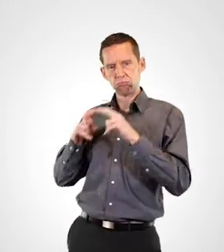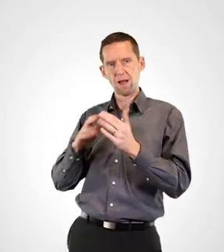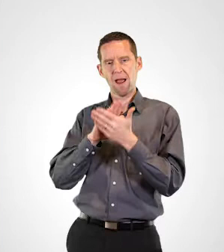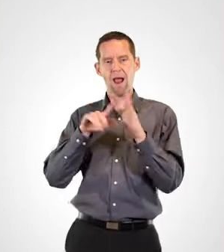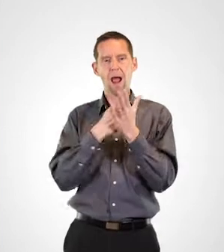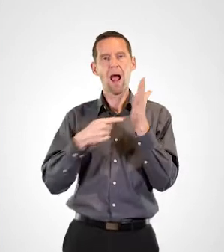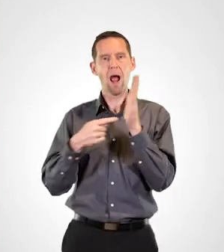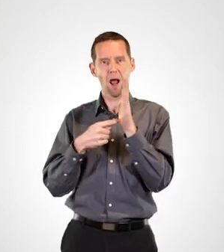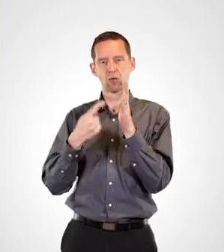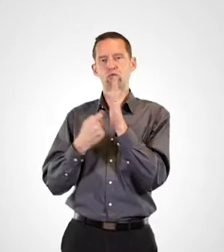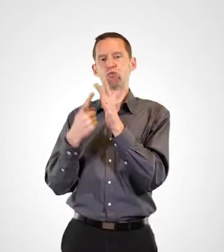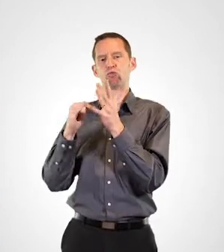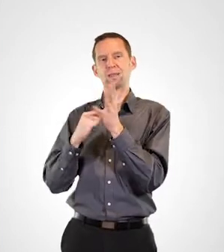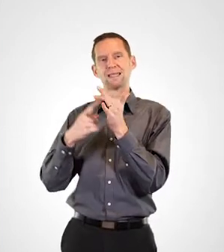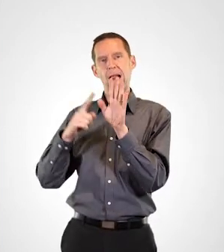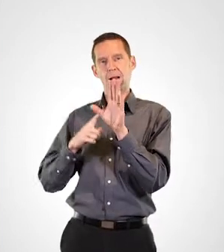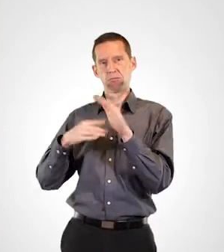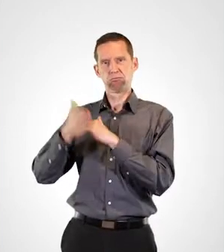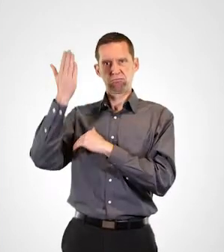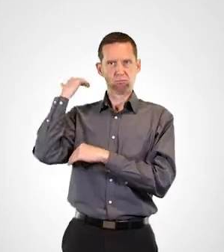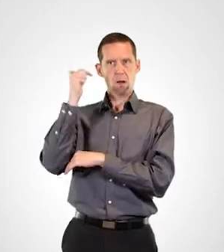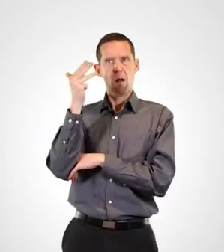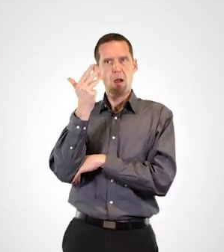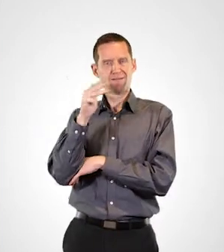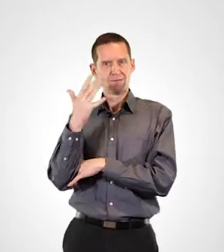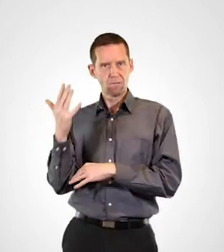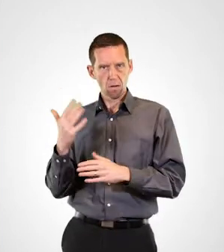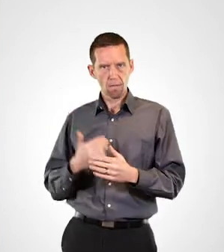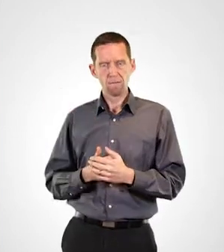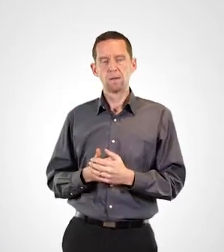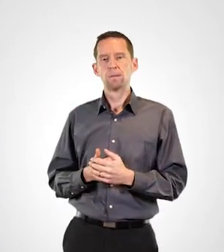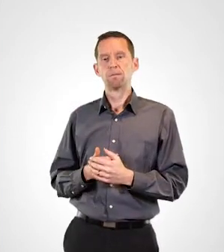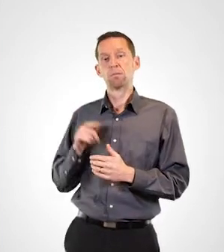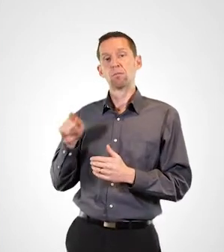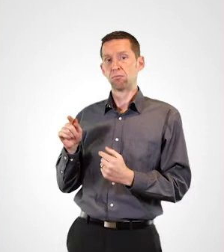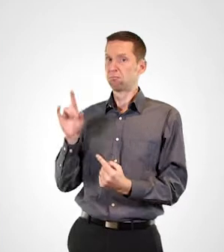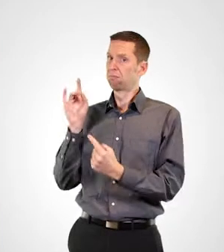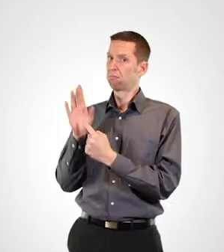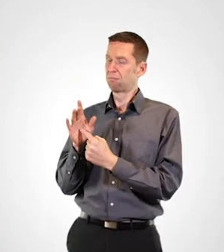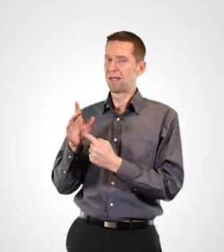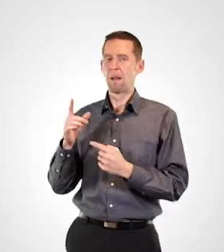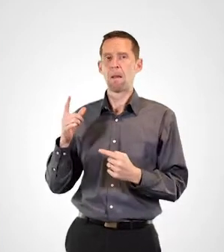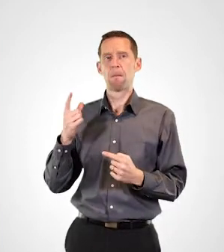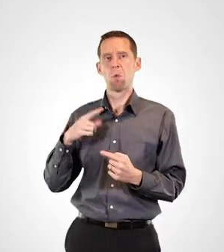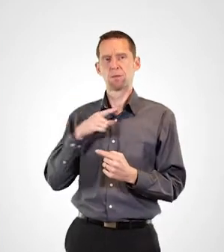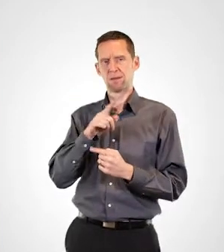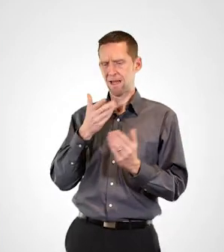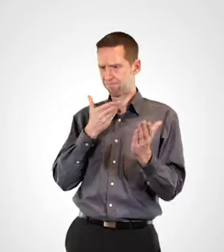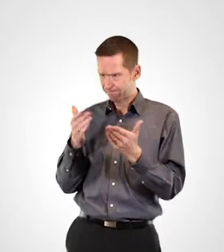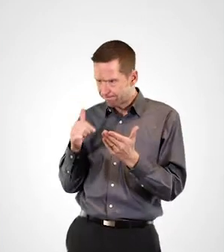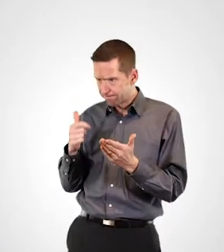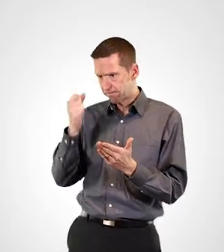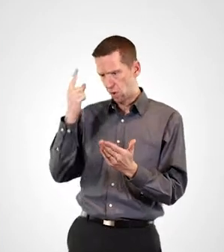in 1995. And it was really important because it really did draw a lot of attention to